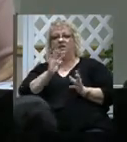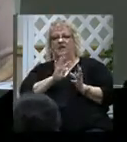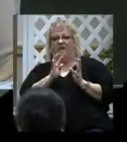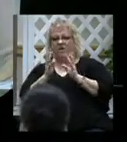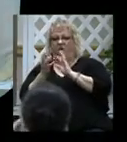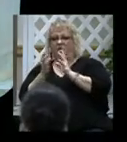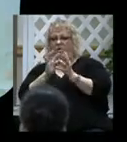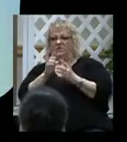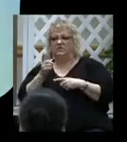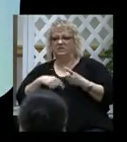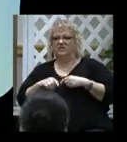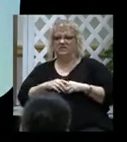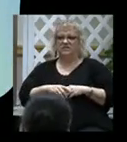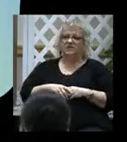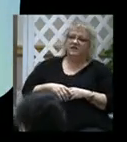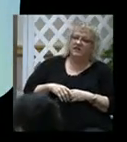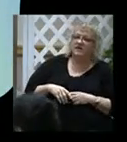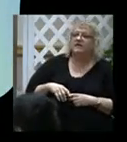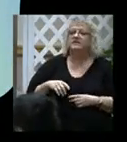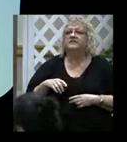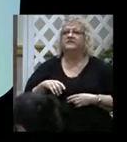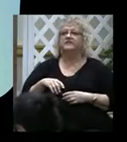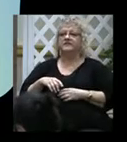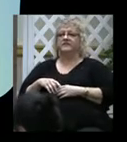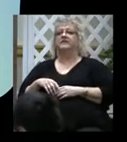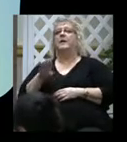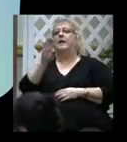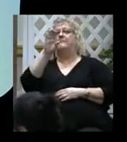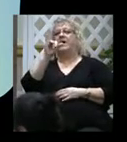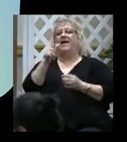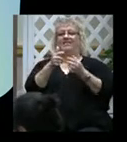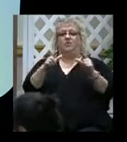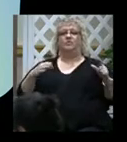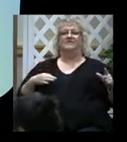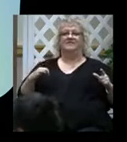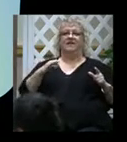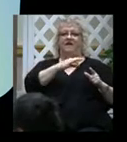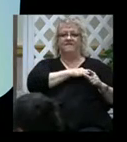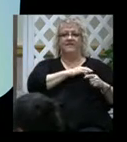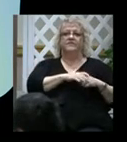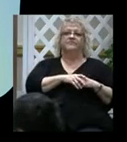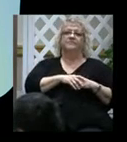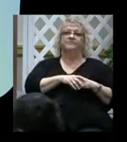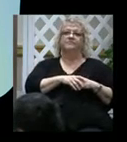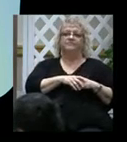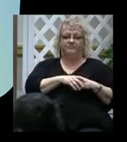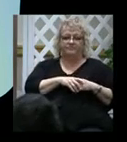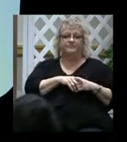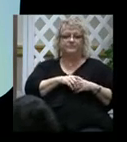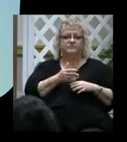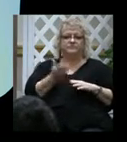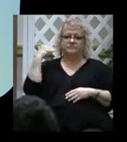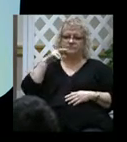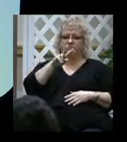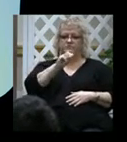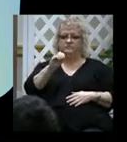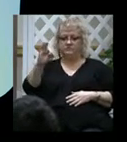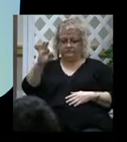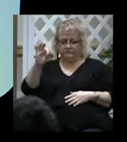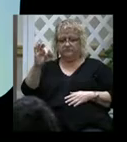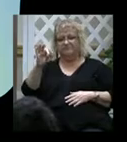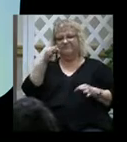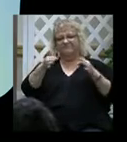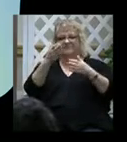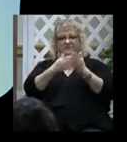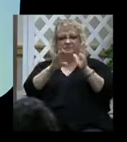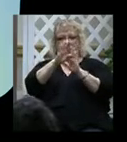And last but not least, the bilingual staff. And so back in 2009, let me give you a little bit